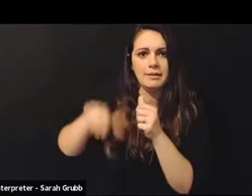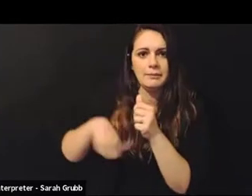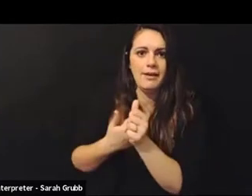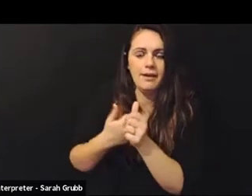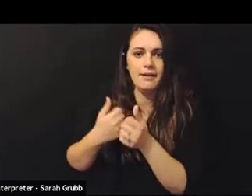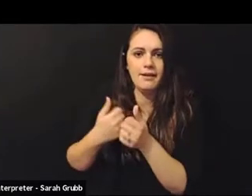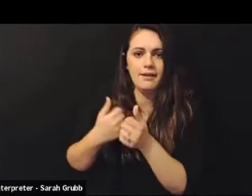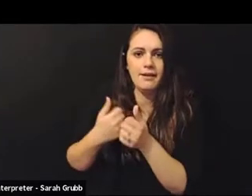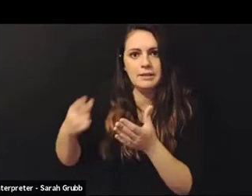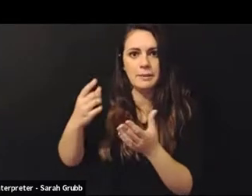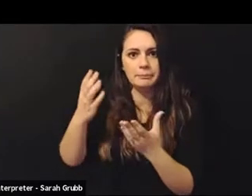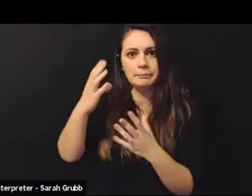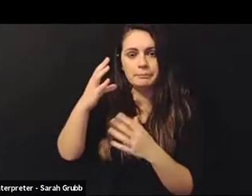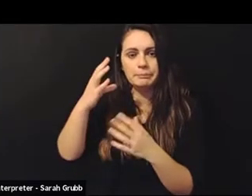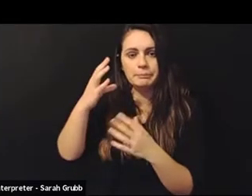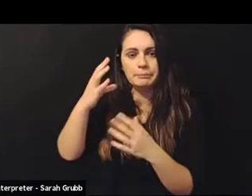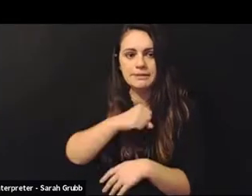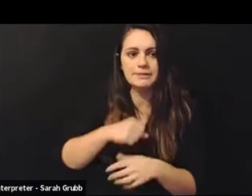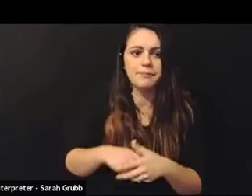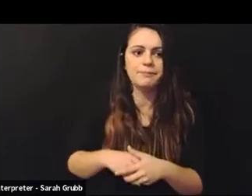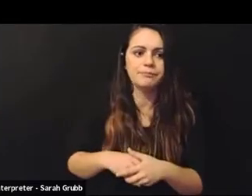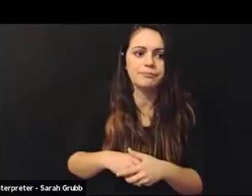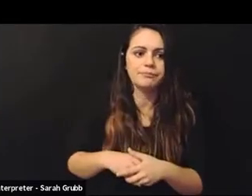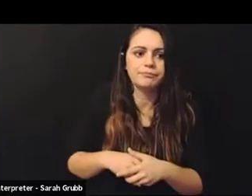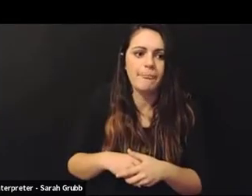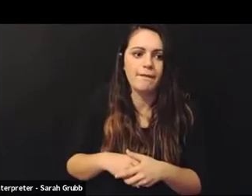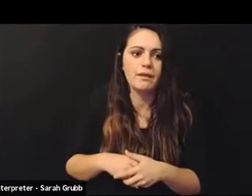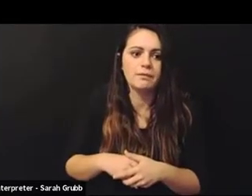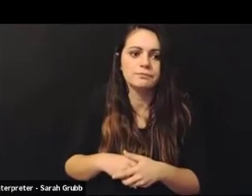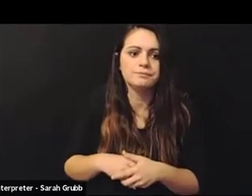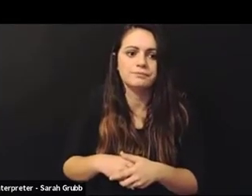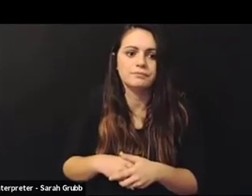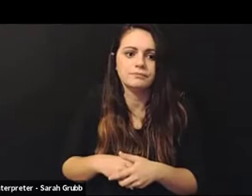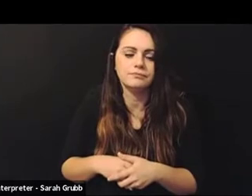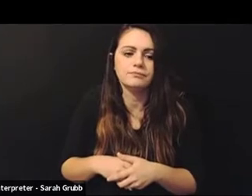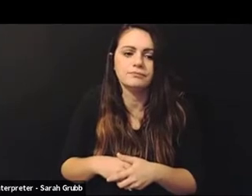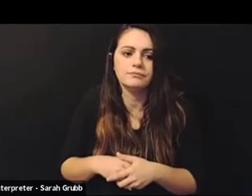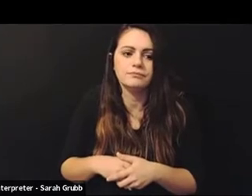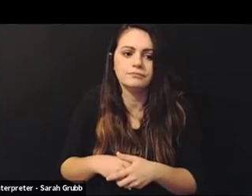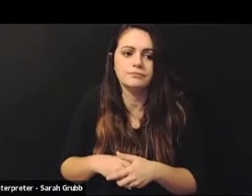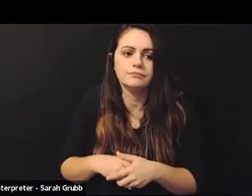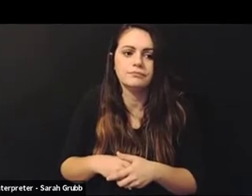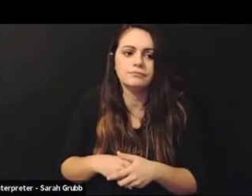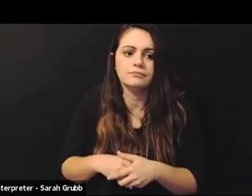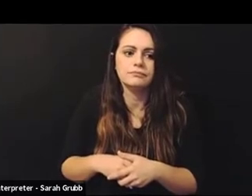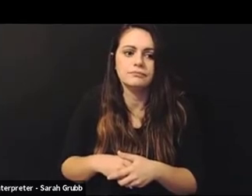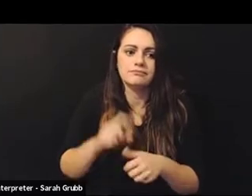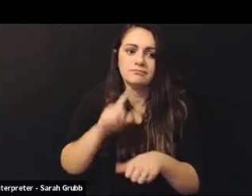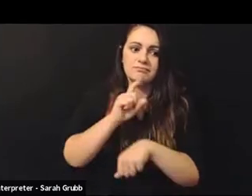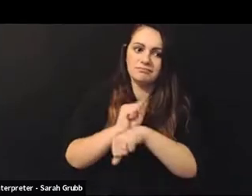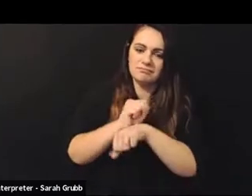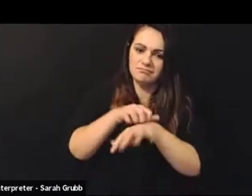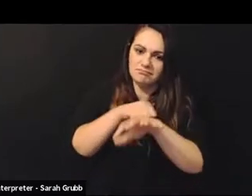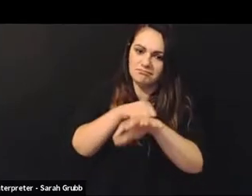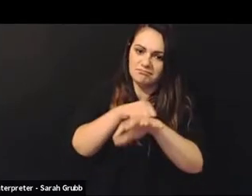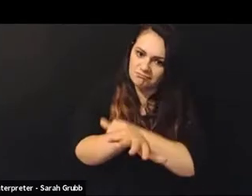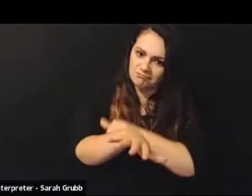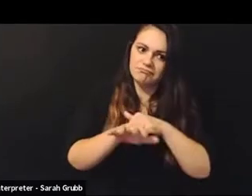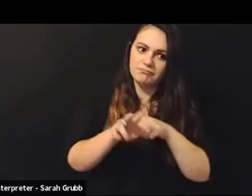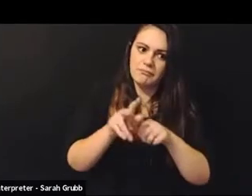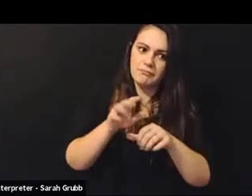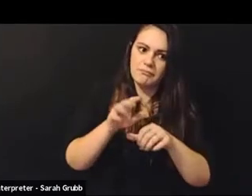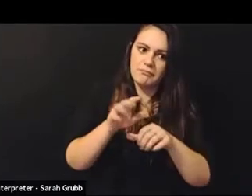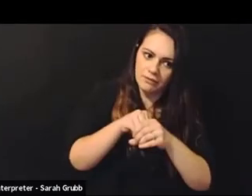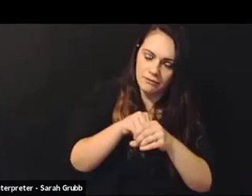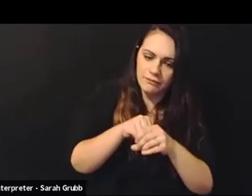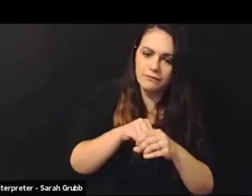And then active versus passive participation. This is something else I think happens a lot for kids who are deafblind. I think they're often, they're in a classroom, they're